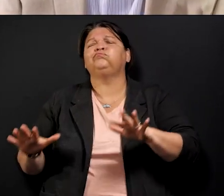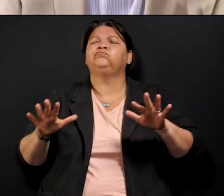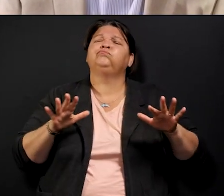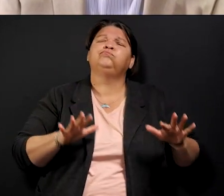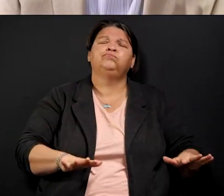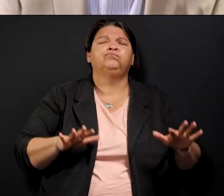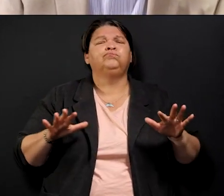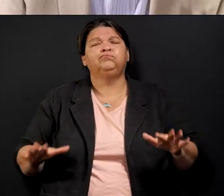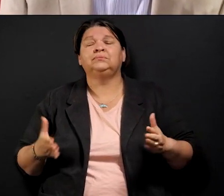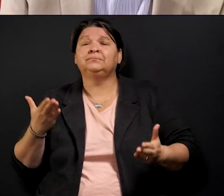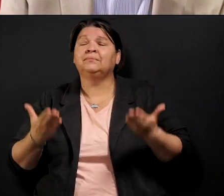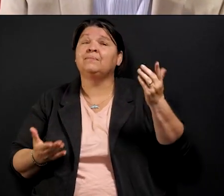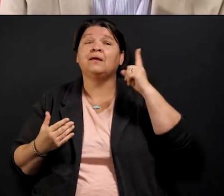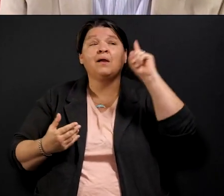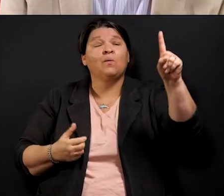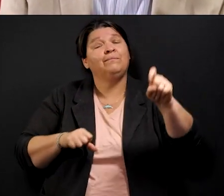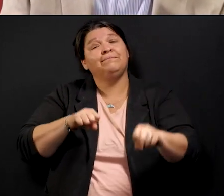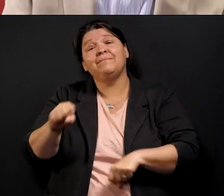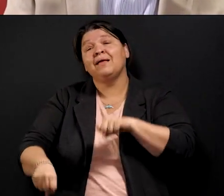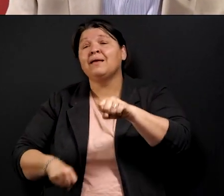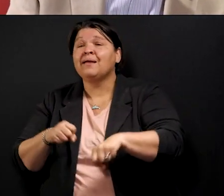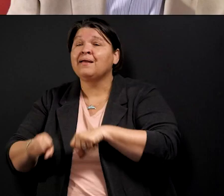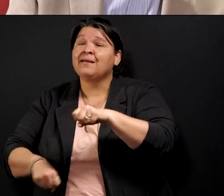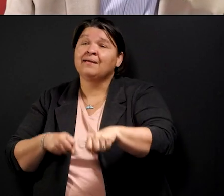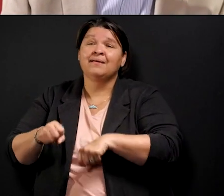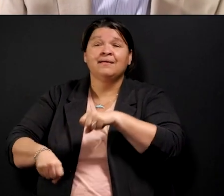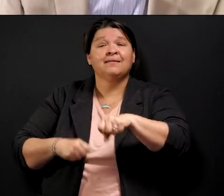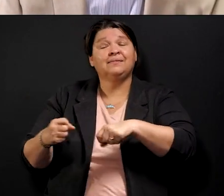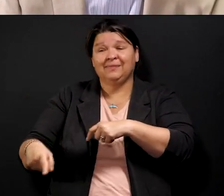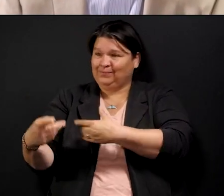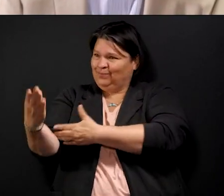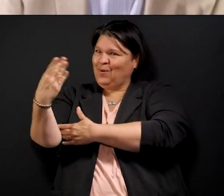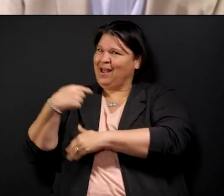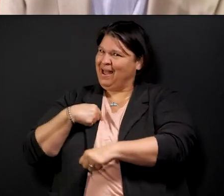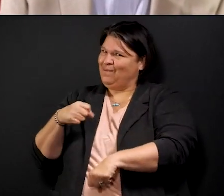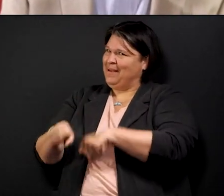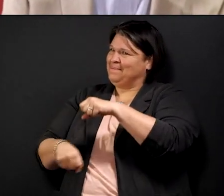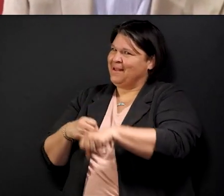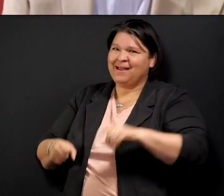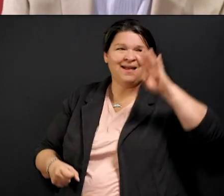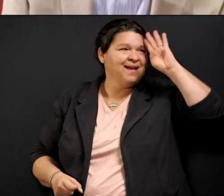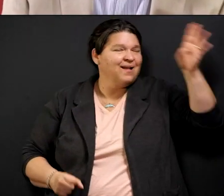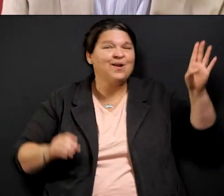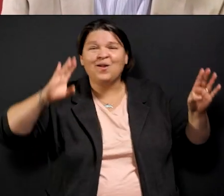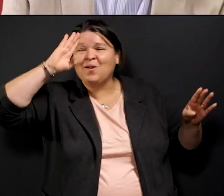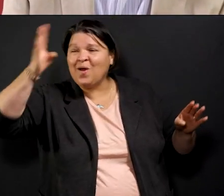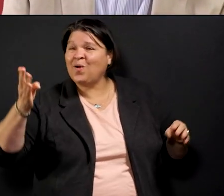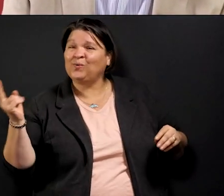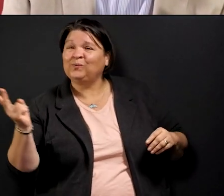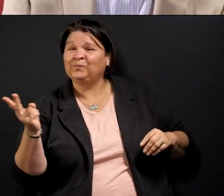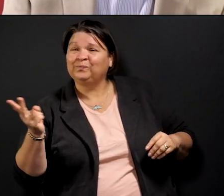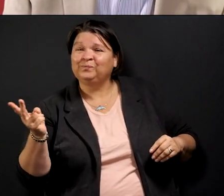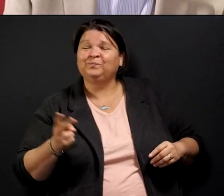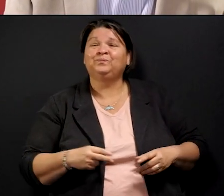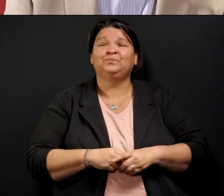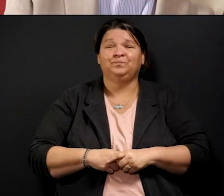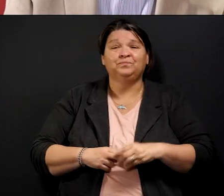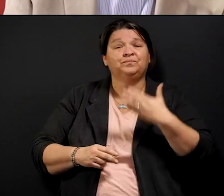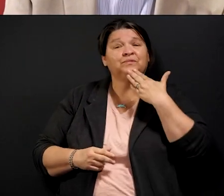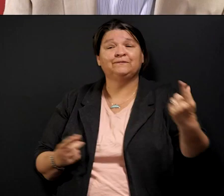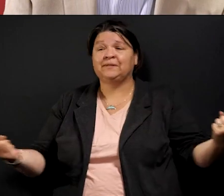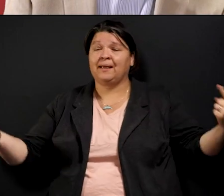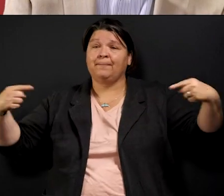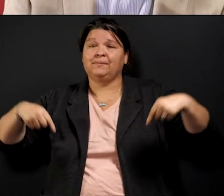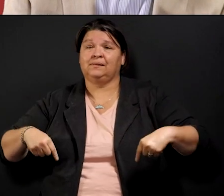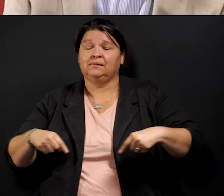by Councilmember Brian Byrd and Councilmember Dennis Shingleton. Welcome, guys. Thank you. Thank you, Mayor. Great to have you with us. We're going to talk